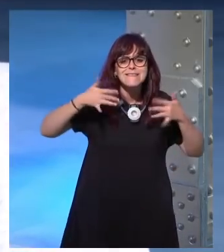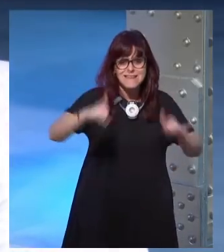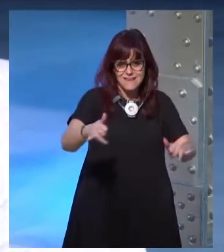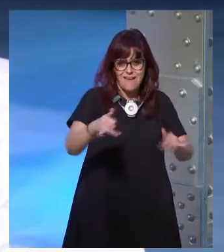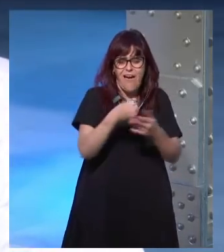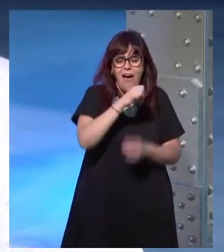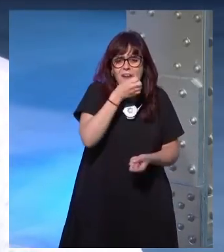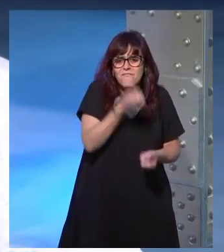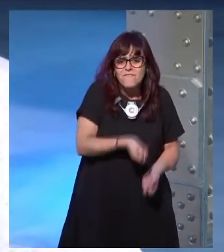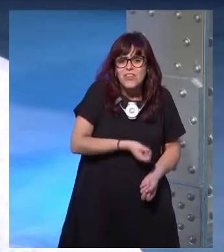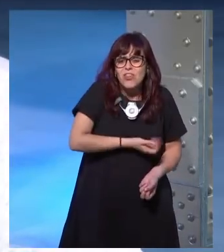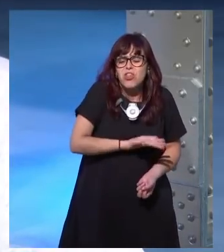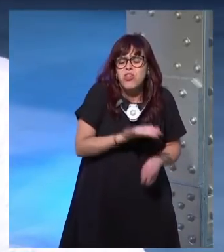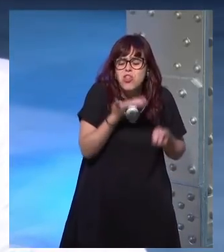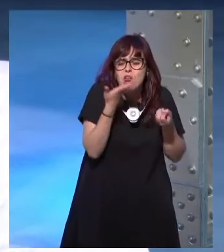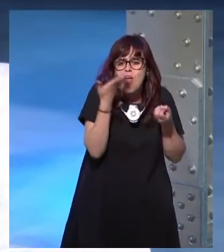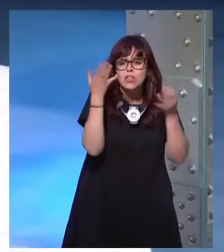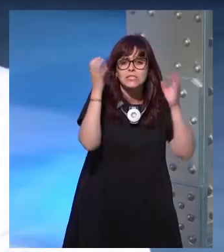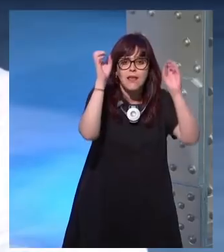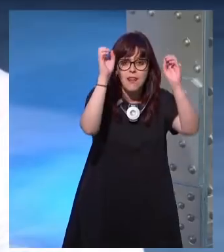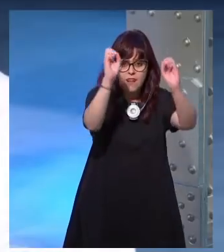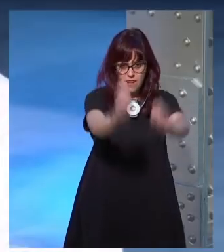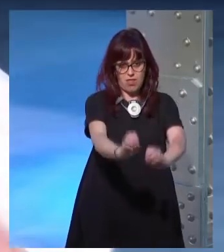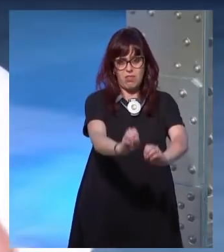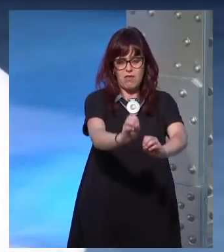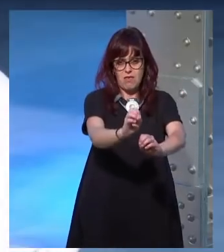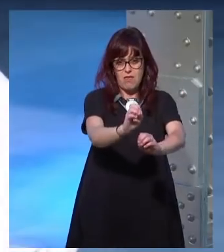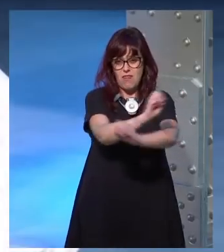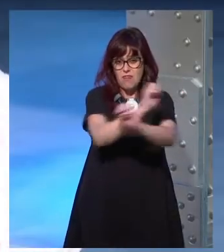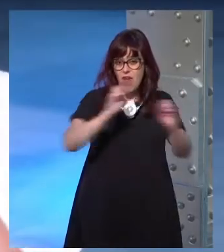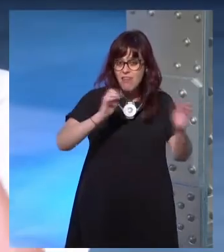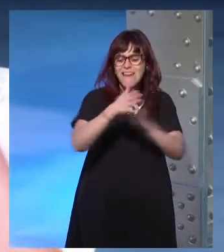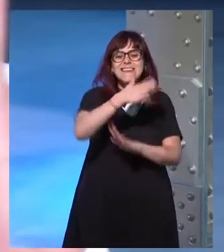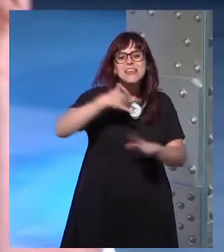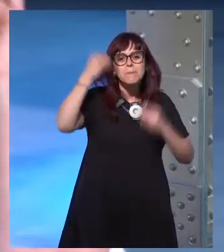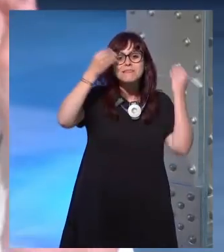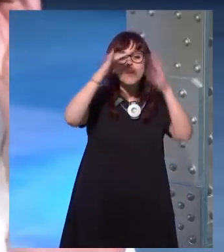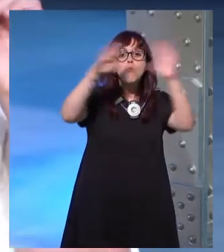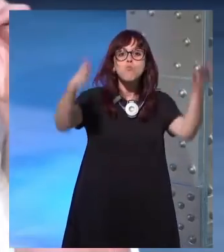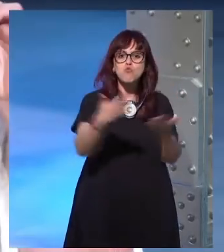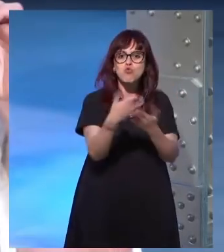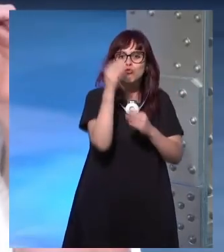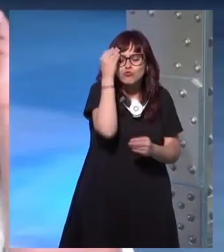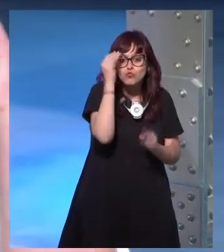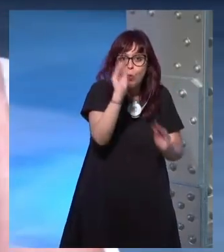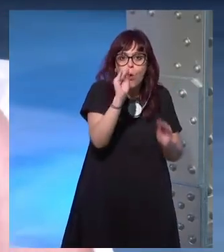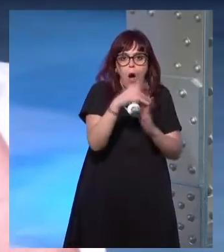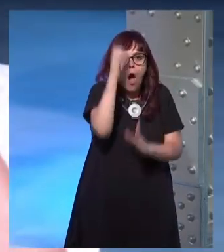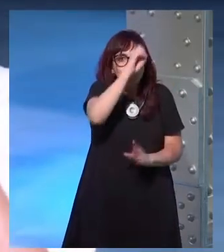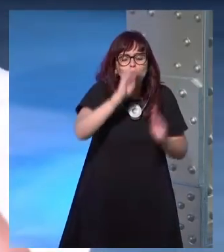They want to believe that the world is a very particular way, and they're a very tiny minority. This is we